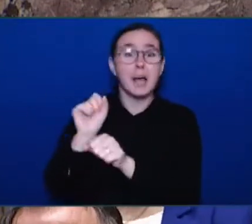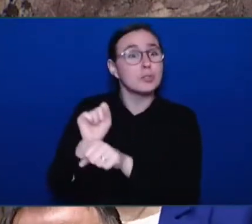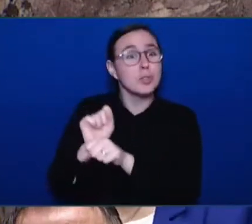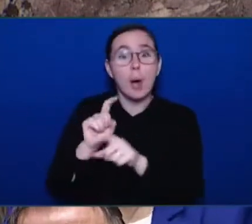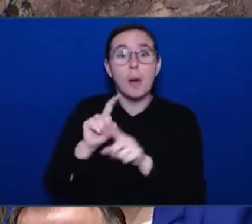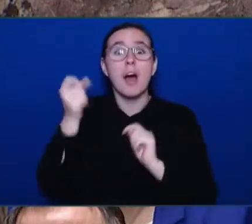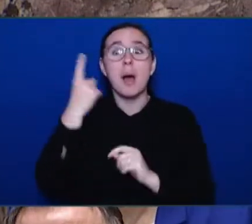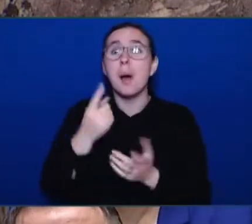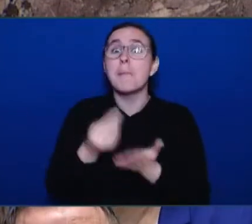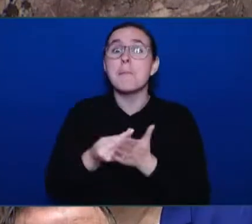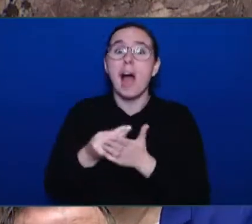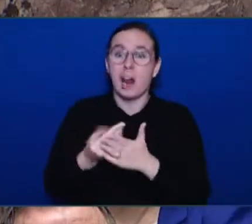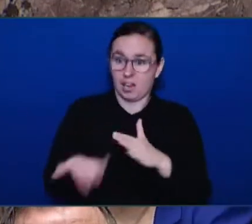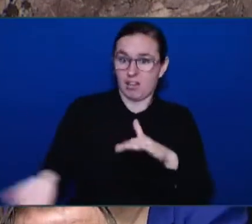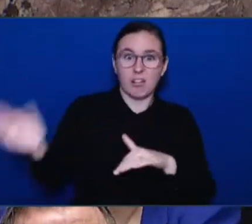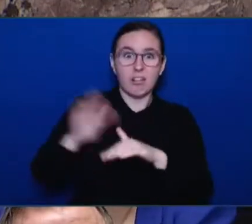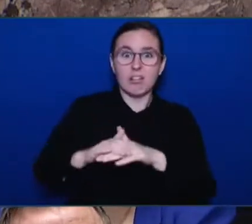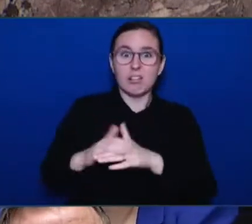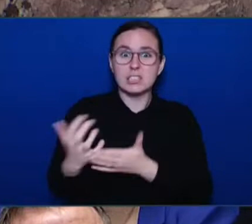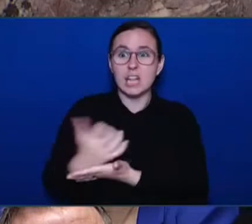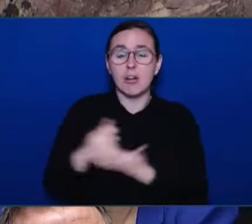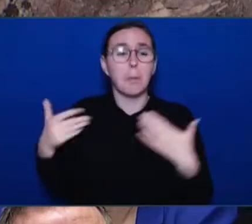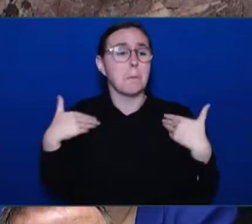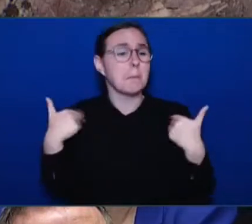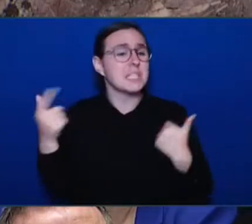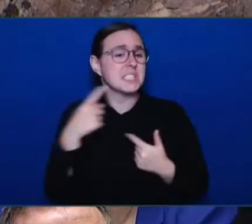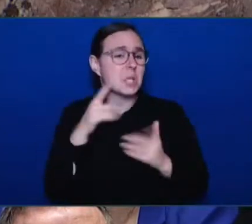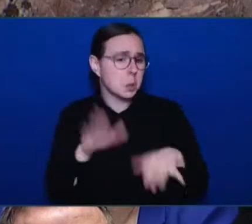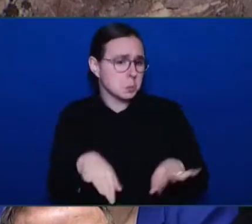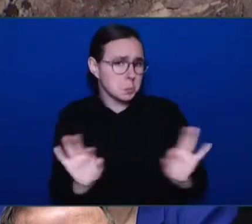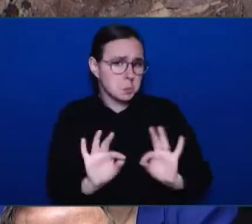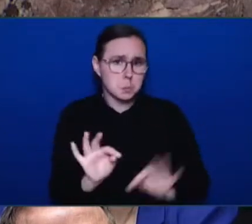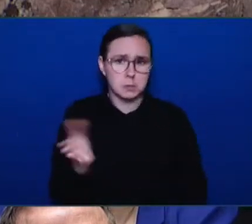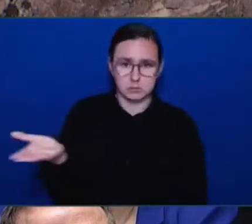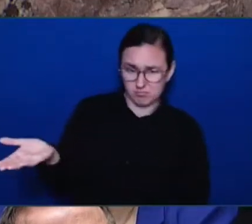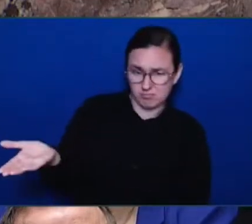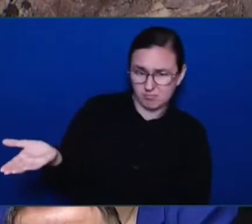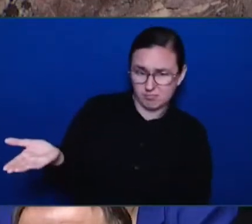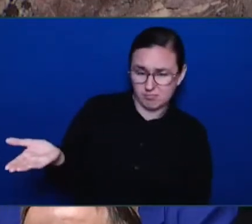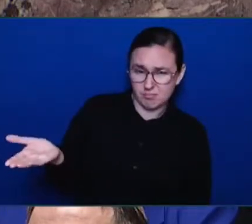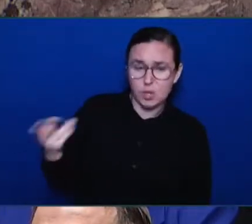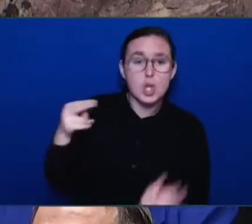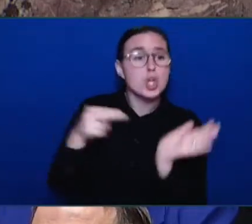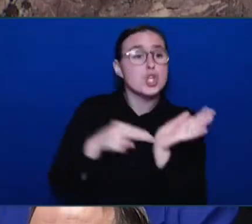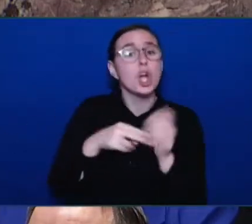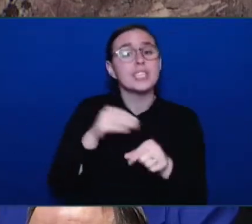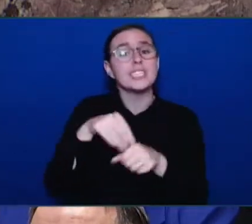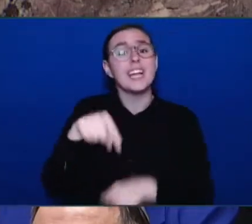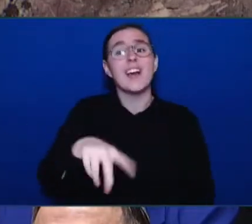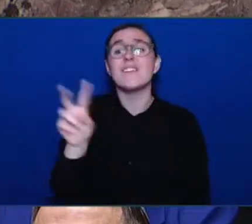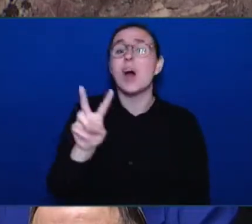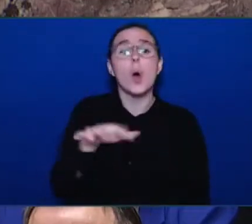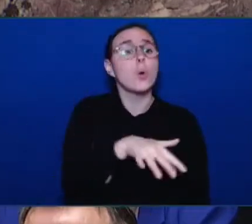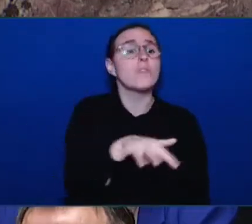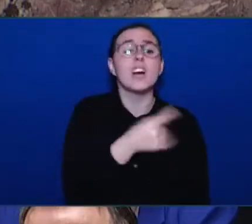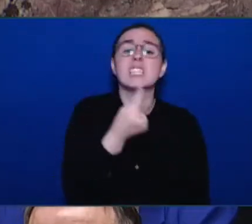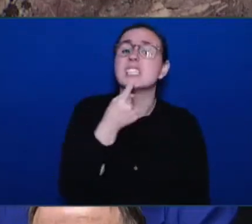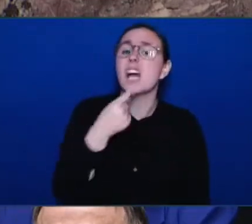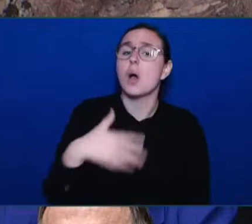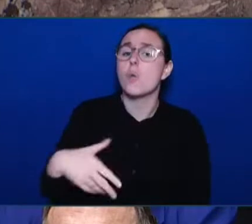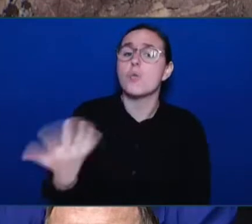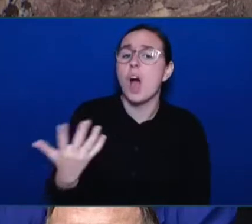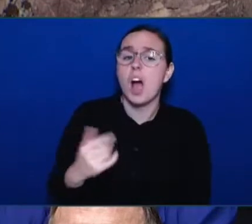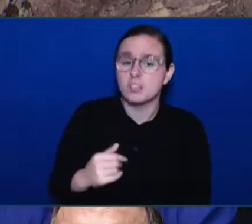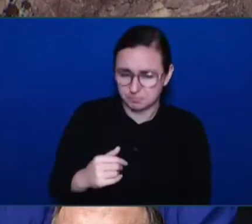it. Here's what a nurse from Vancouver told us. "I'm expected to show up every day and work in a toxic workplace for